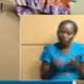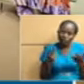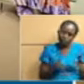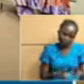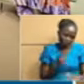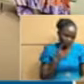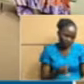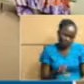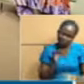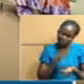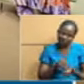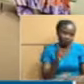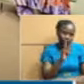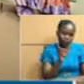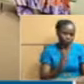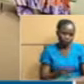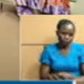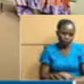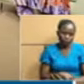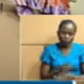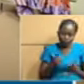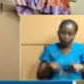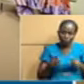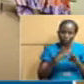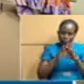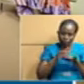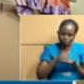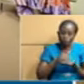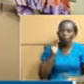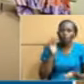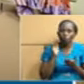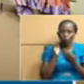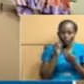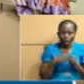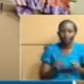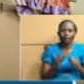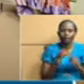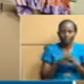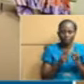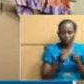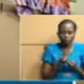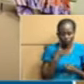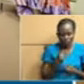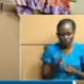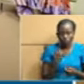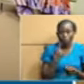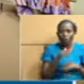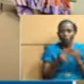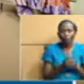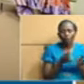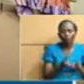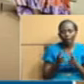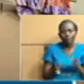case. We have to be more proactive in terms of putting these mechanisms in place, and